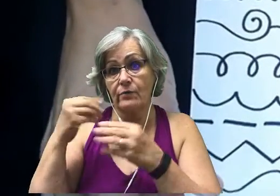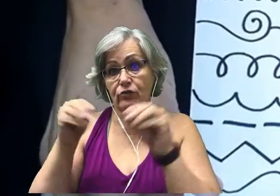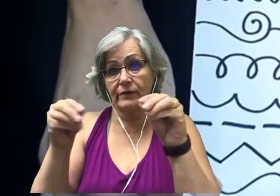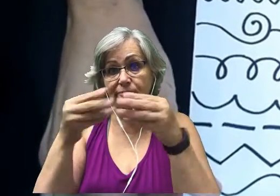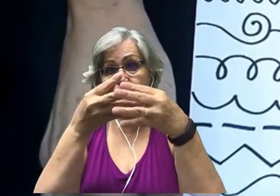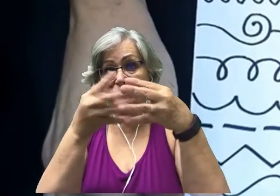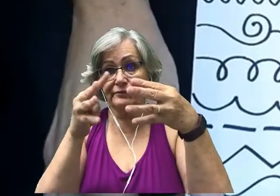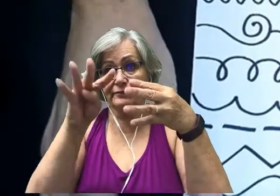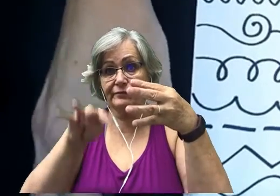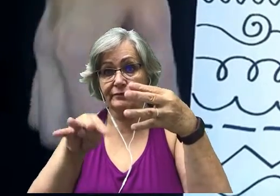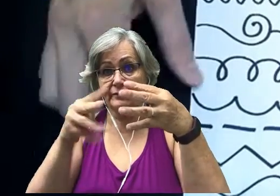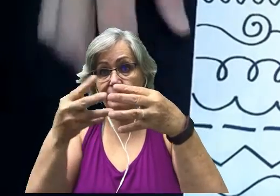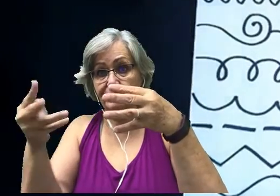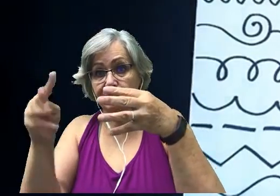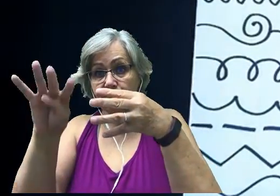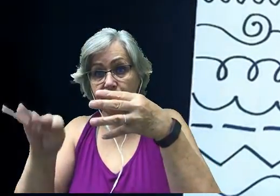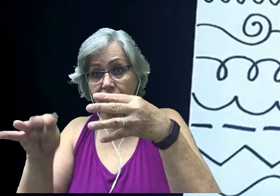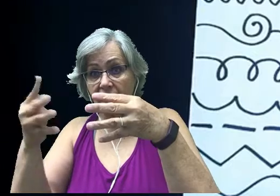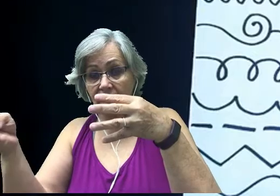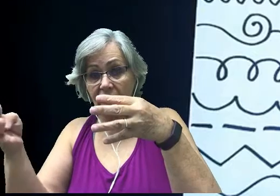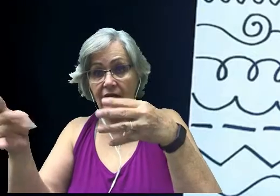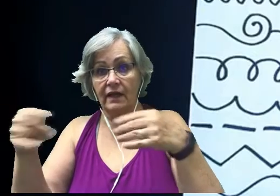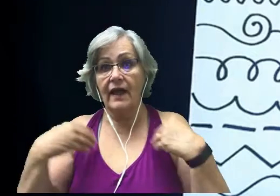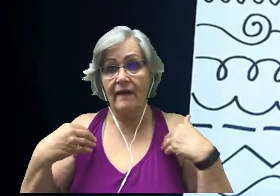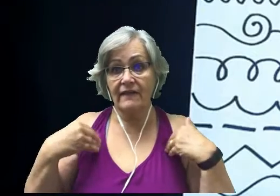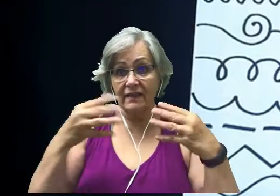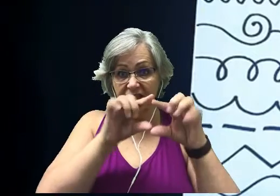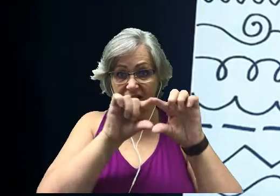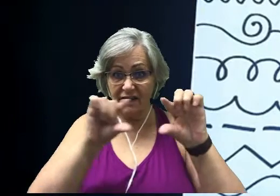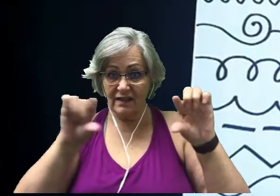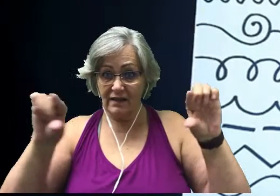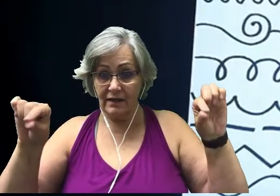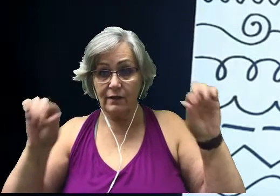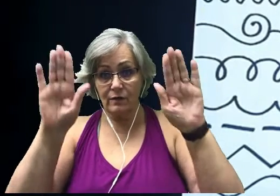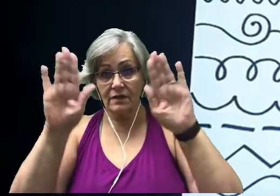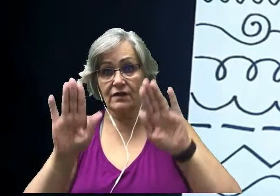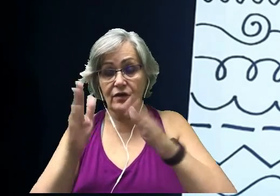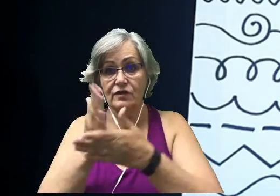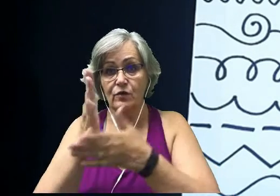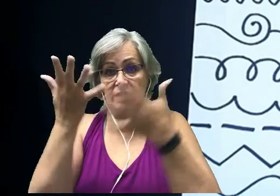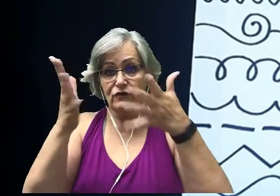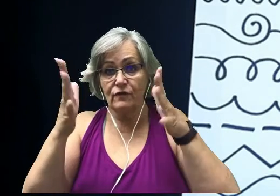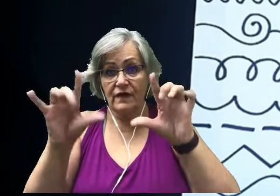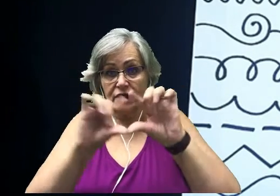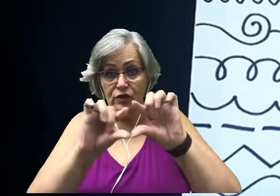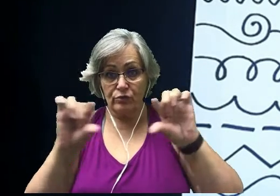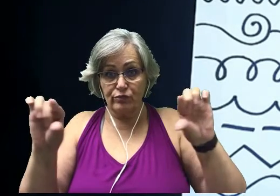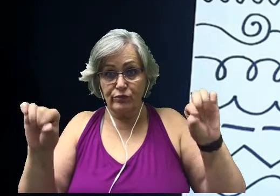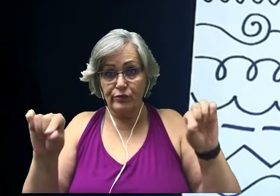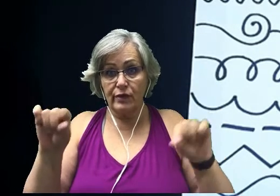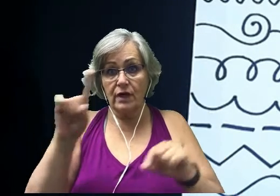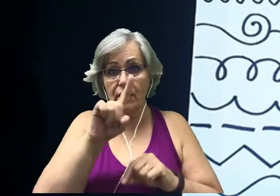that I put this basket line right here on my project. Having this basket line here was a great way to finish